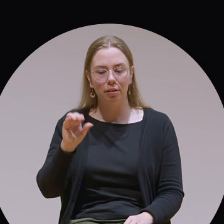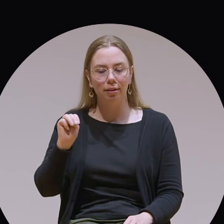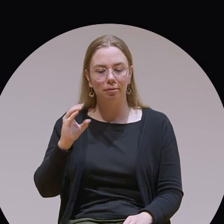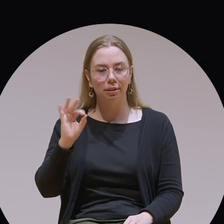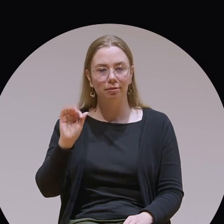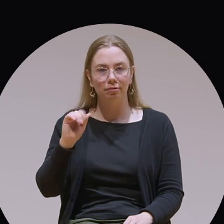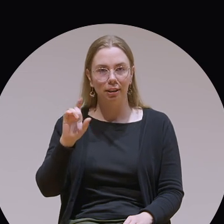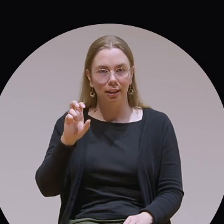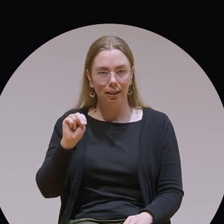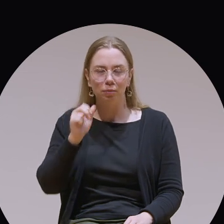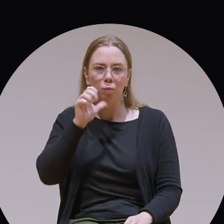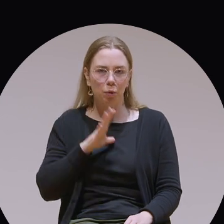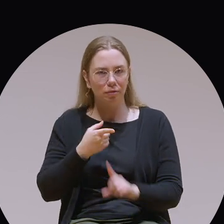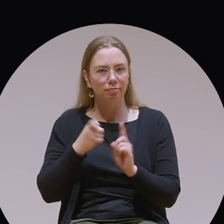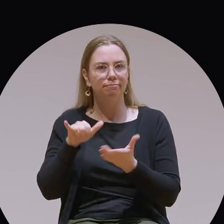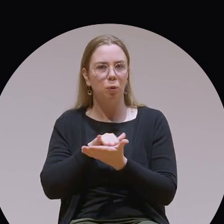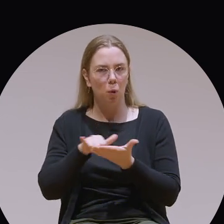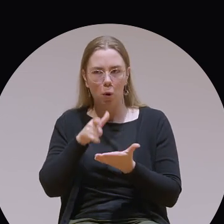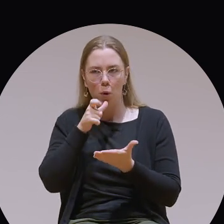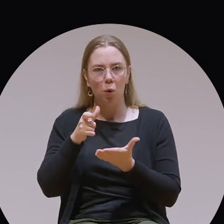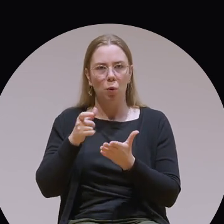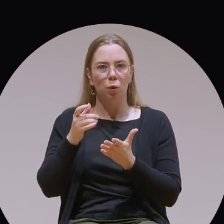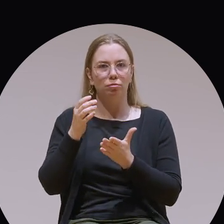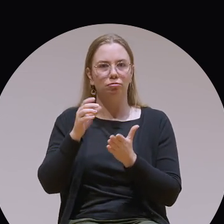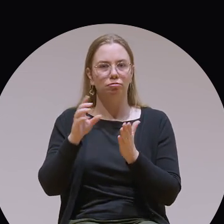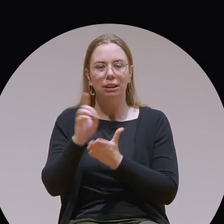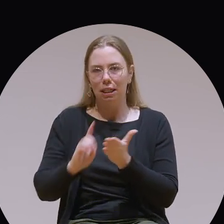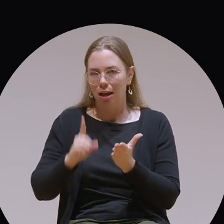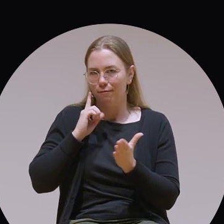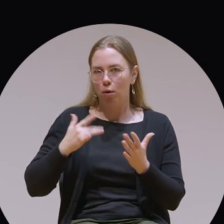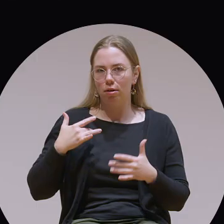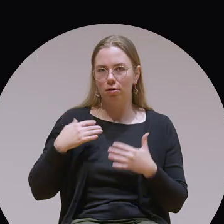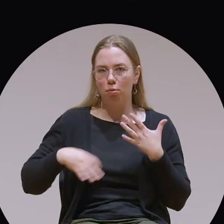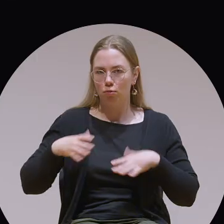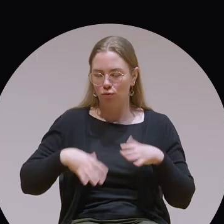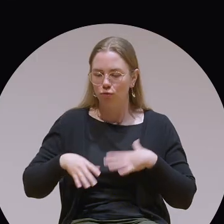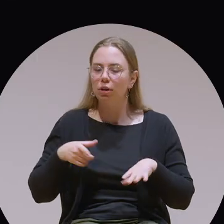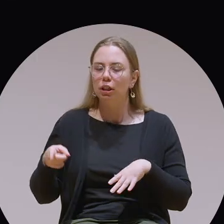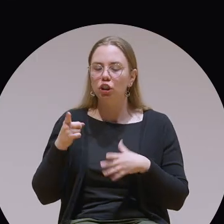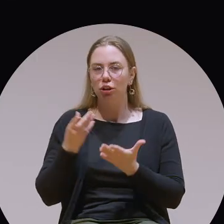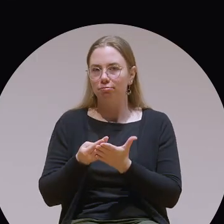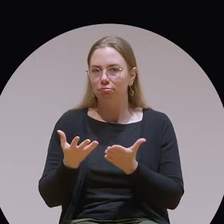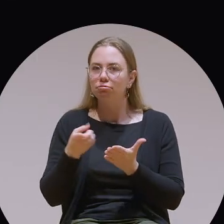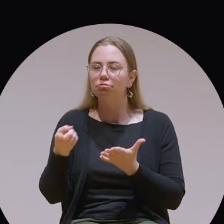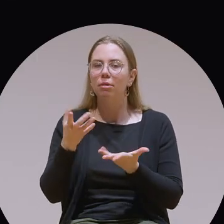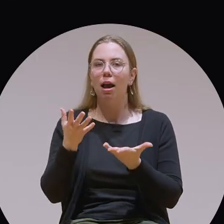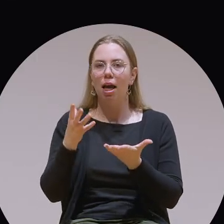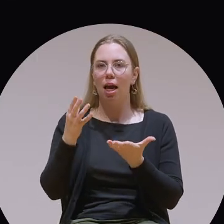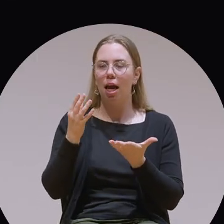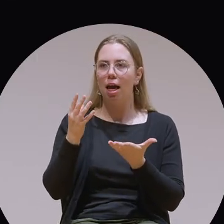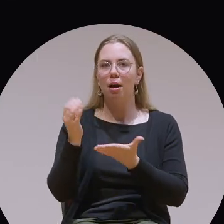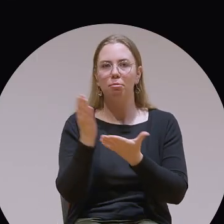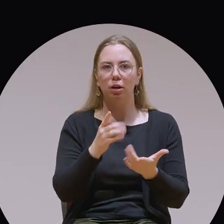designer. And she acquired it when she was married to the director of the first National Museum of